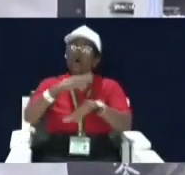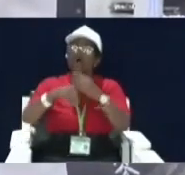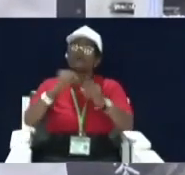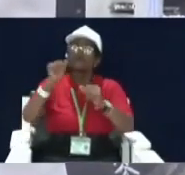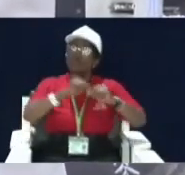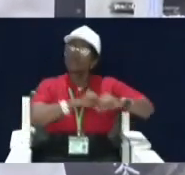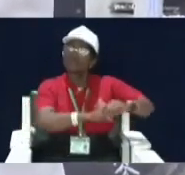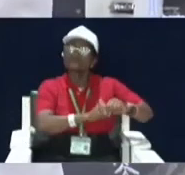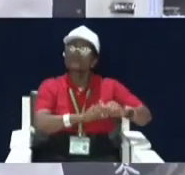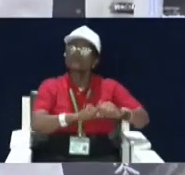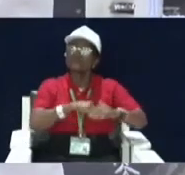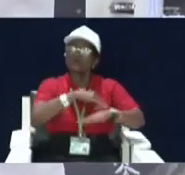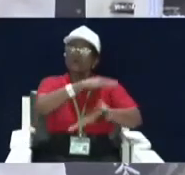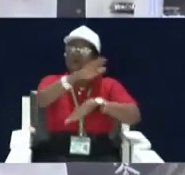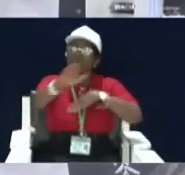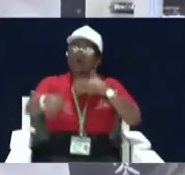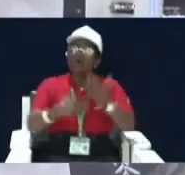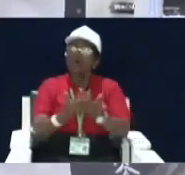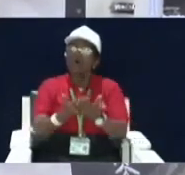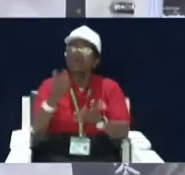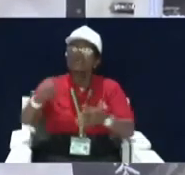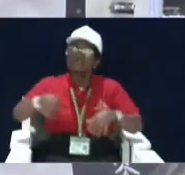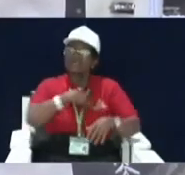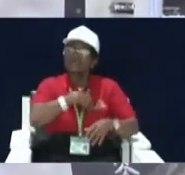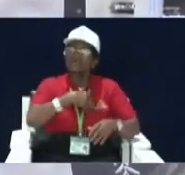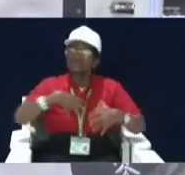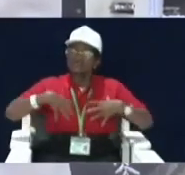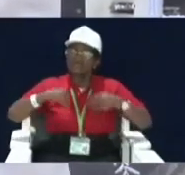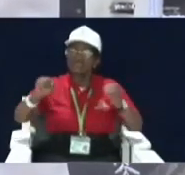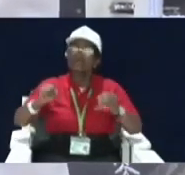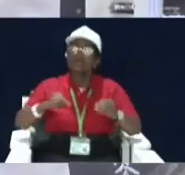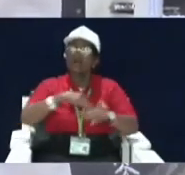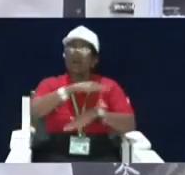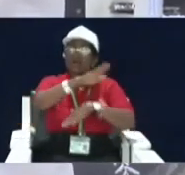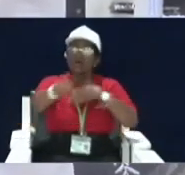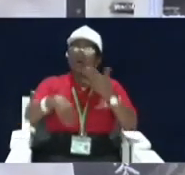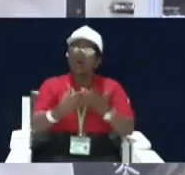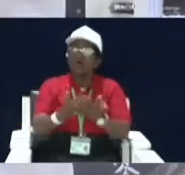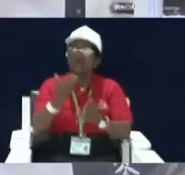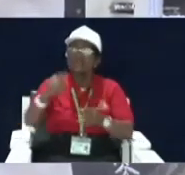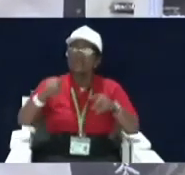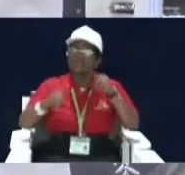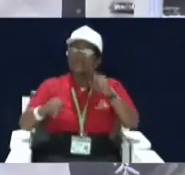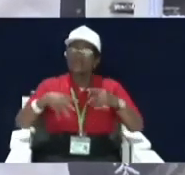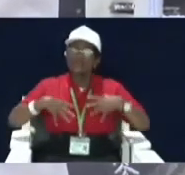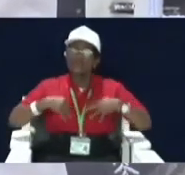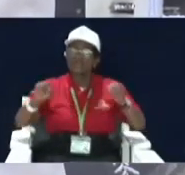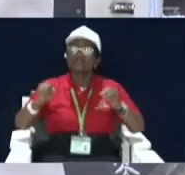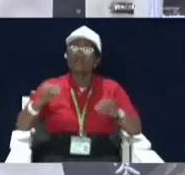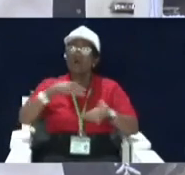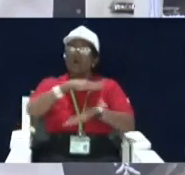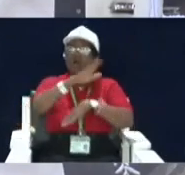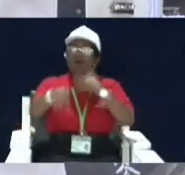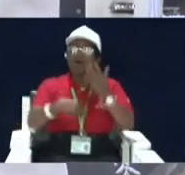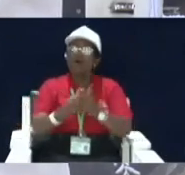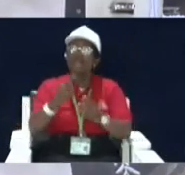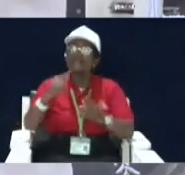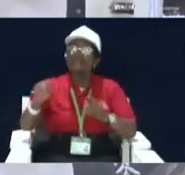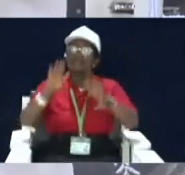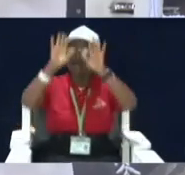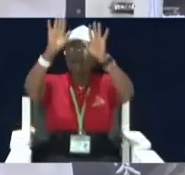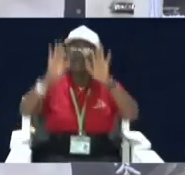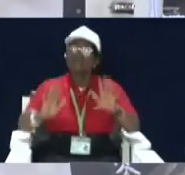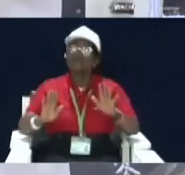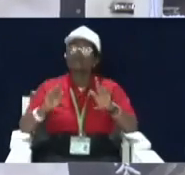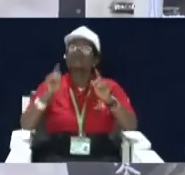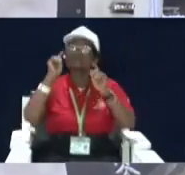all the souls saved, all the people healed, all the marvelous testimonies,